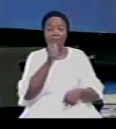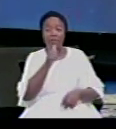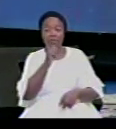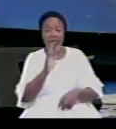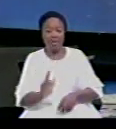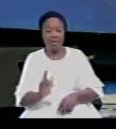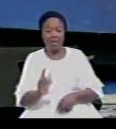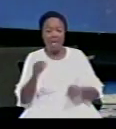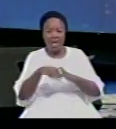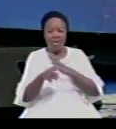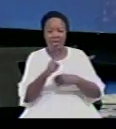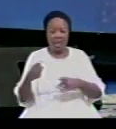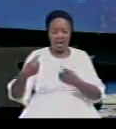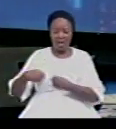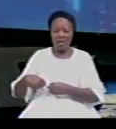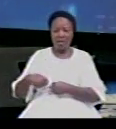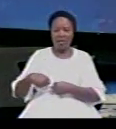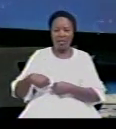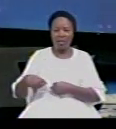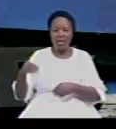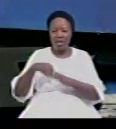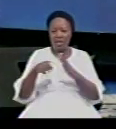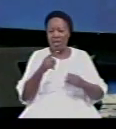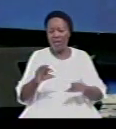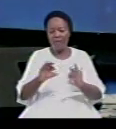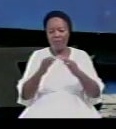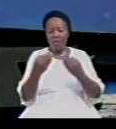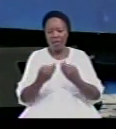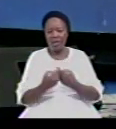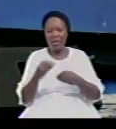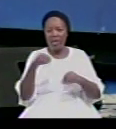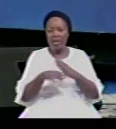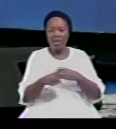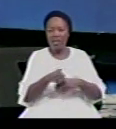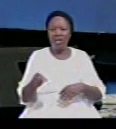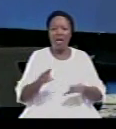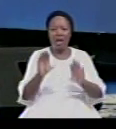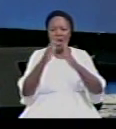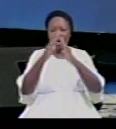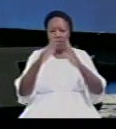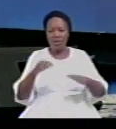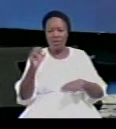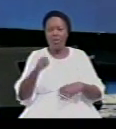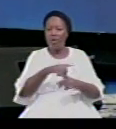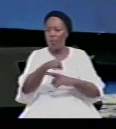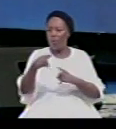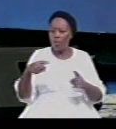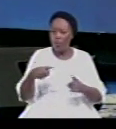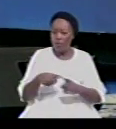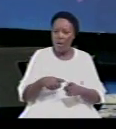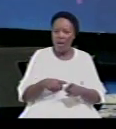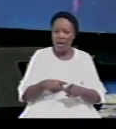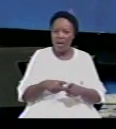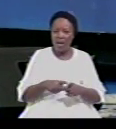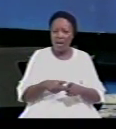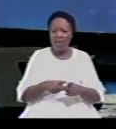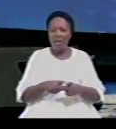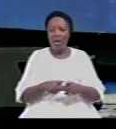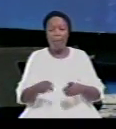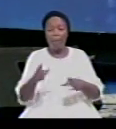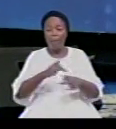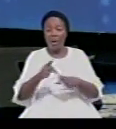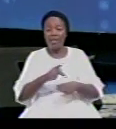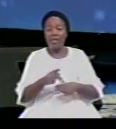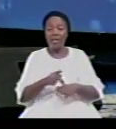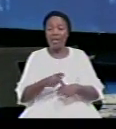in their heart, in their family, in their houses, when practical things